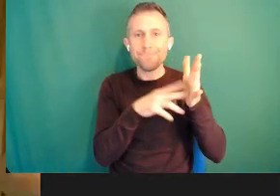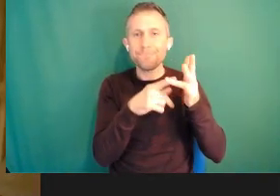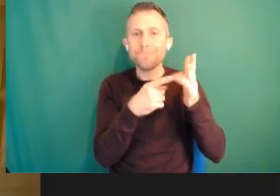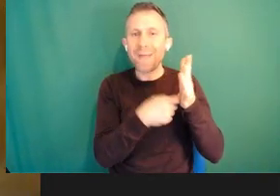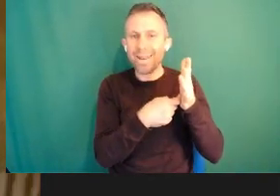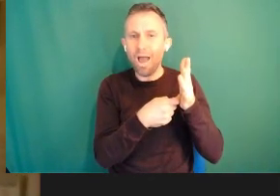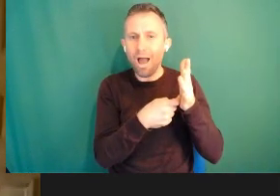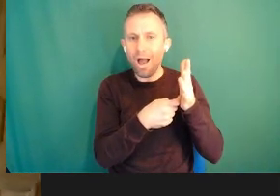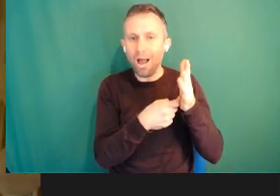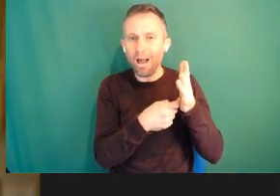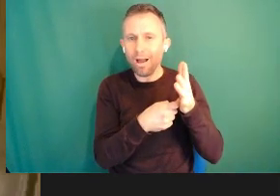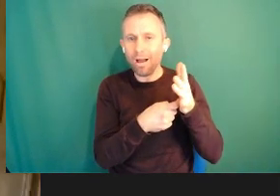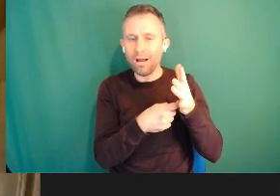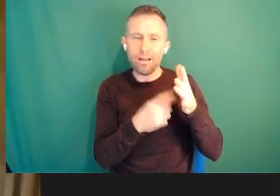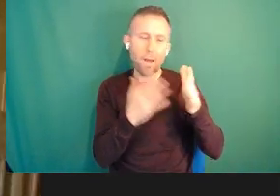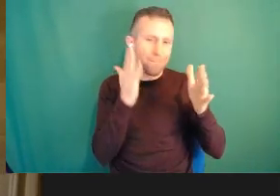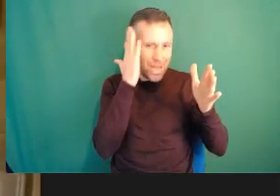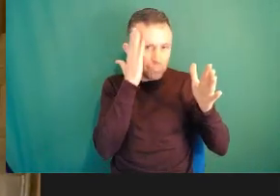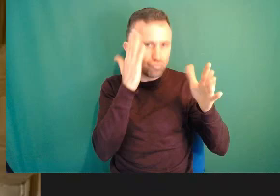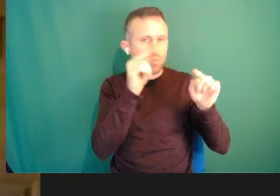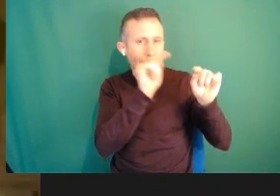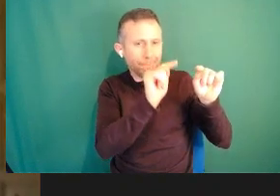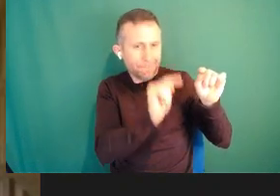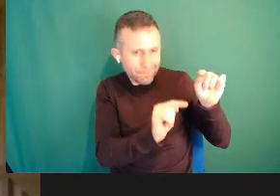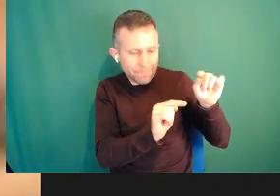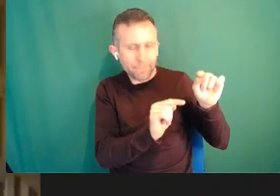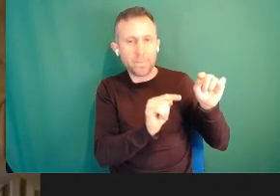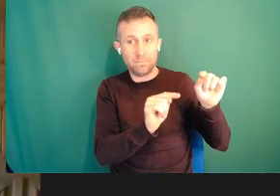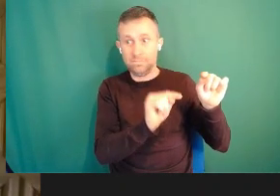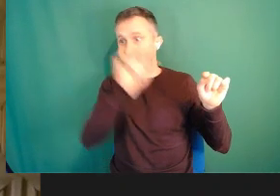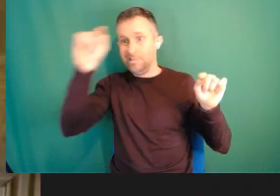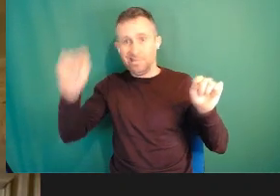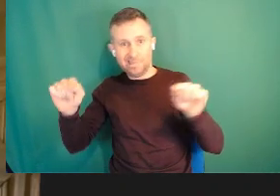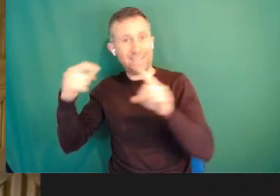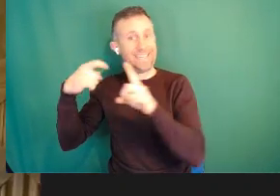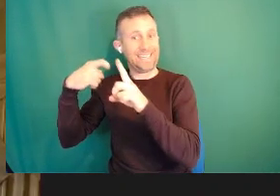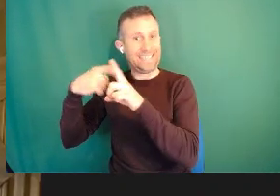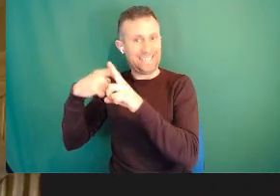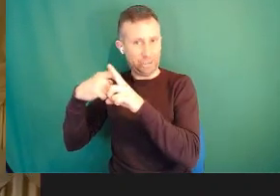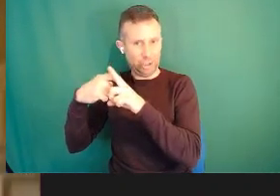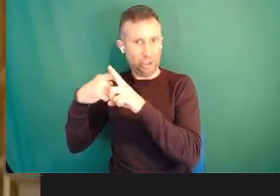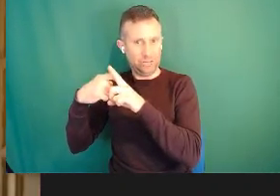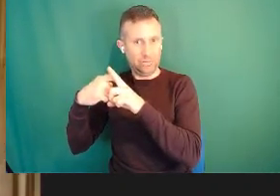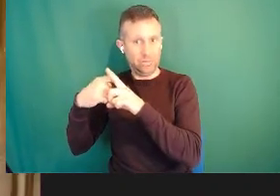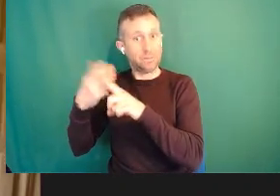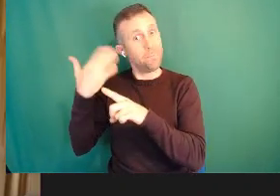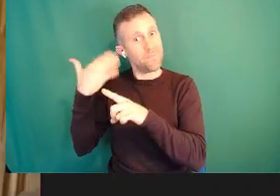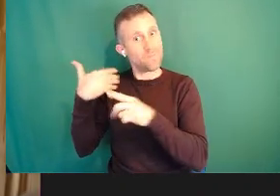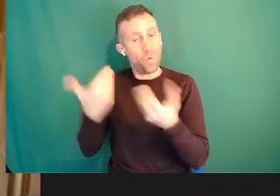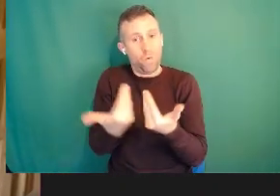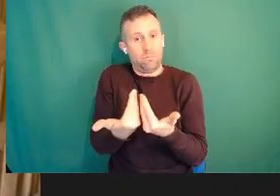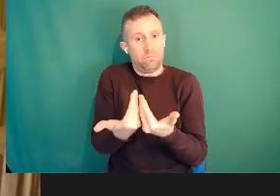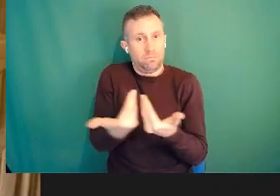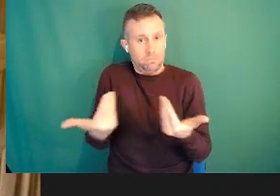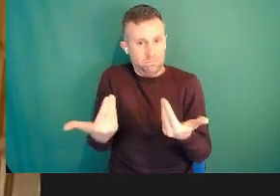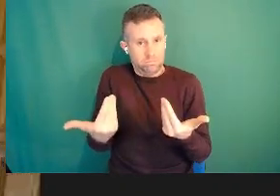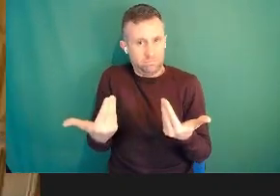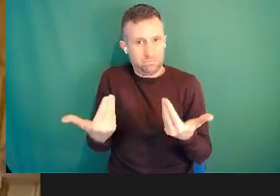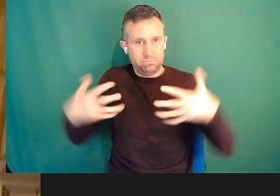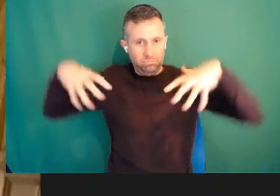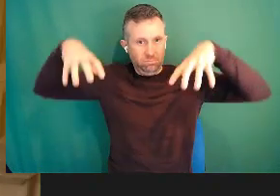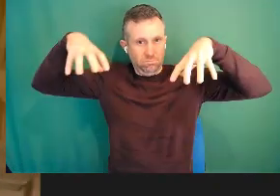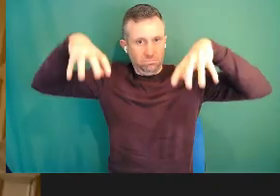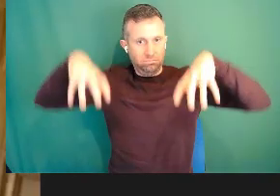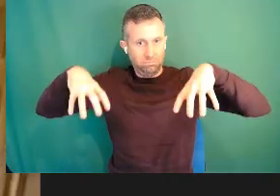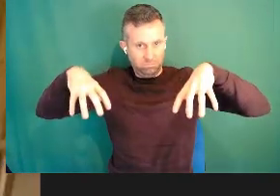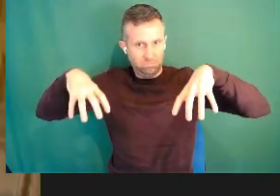to go and see now is the kitchen block. And in between those two different, they would have been different buildings previously, and would have